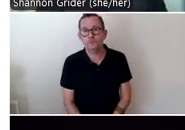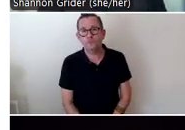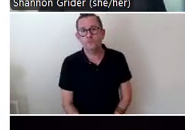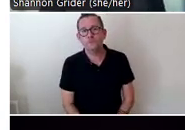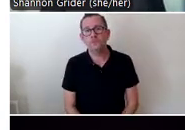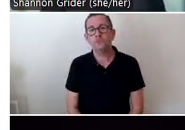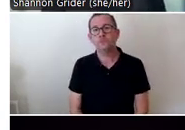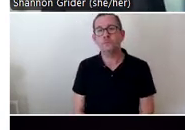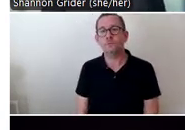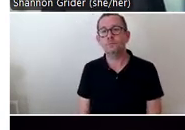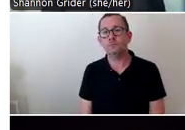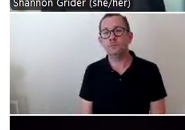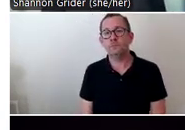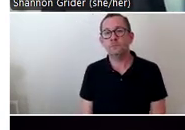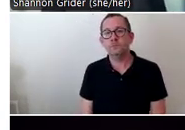hearing.